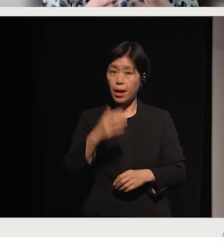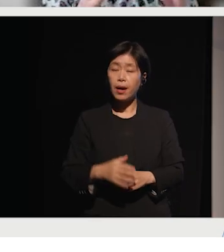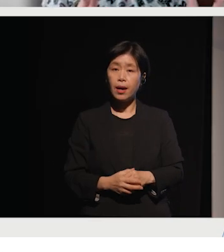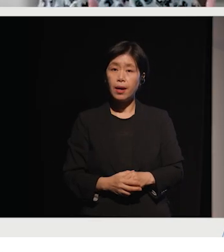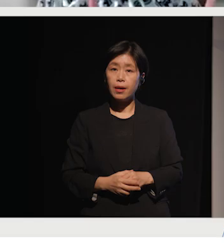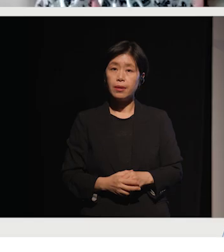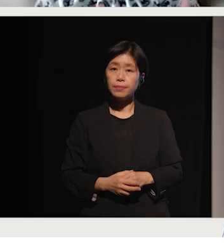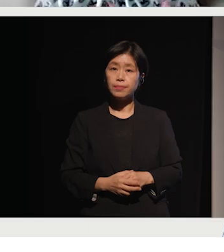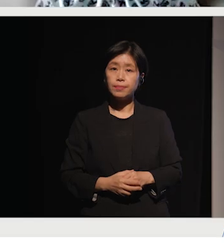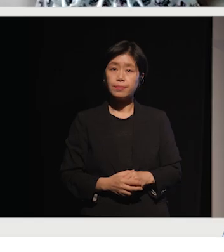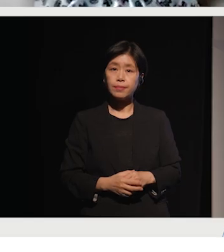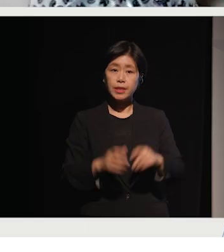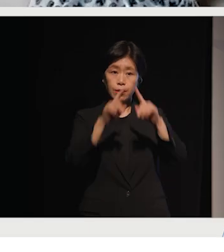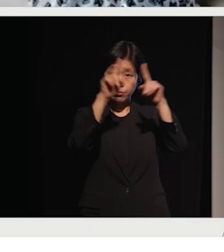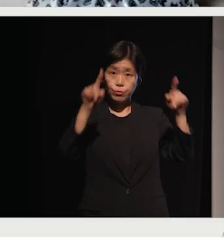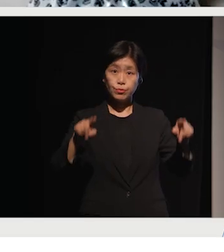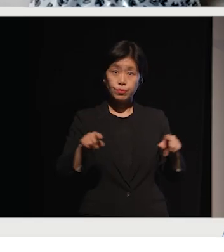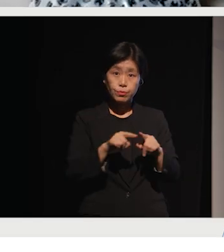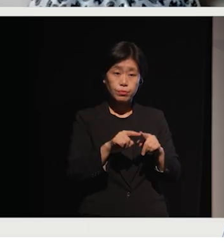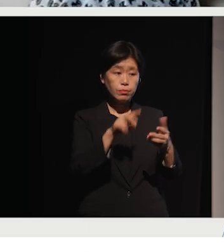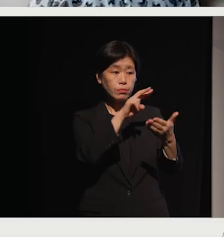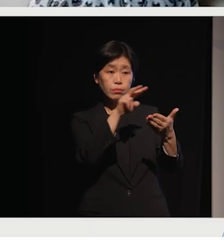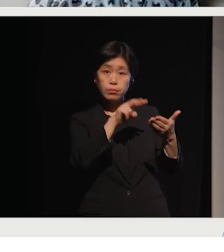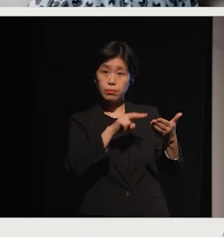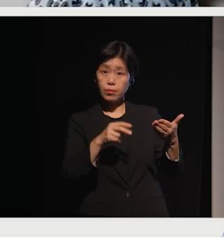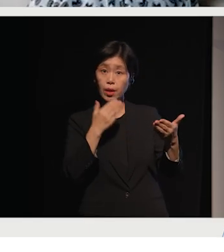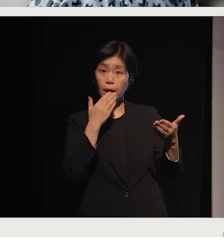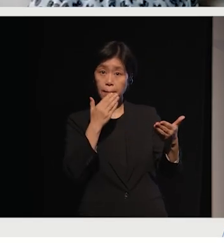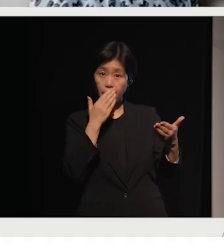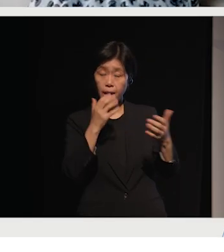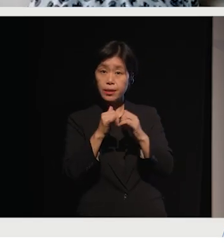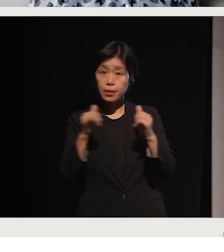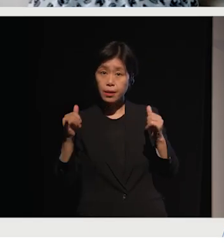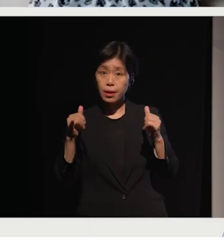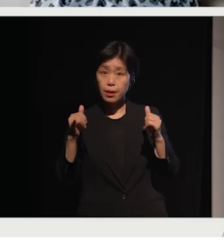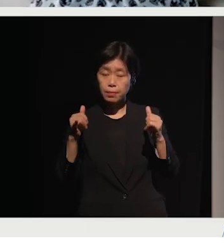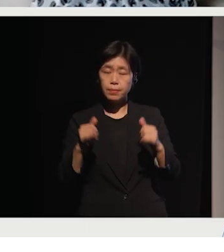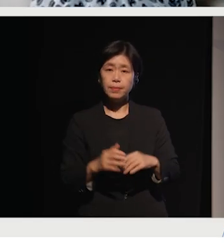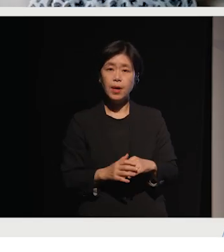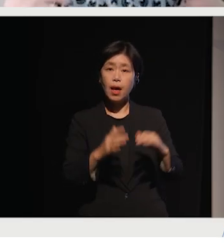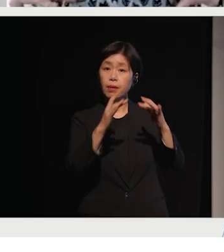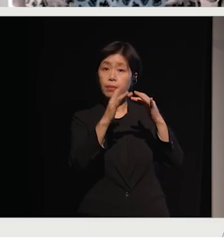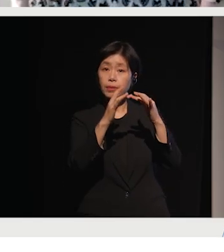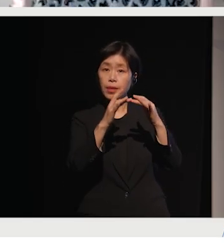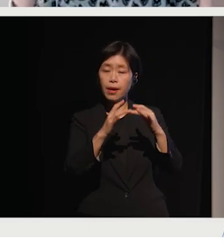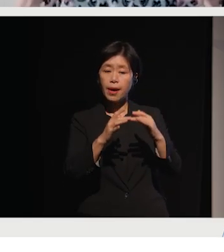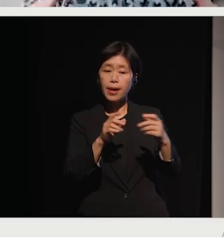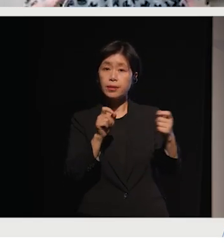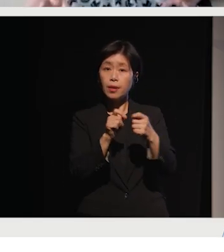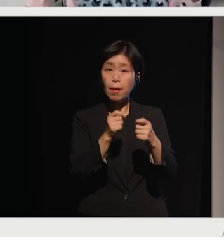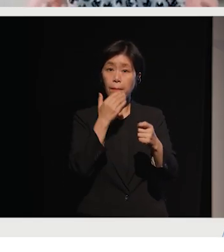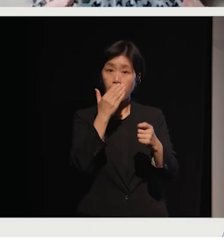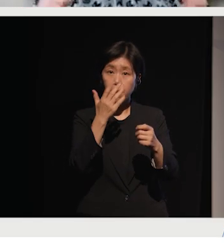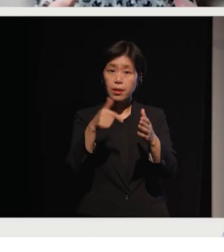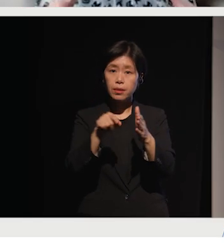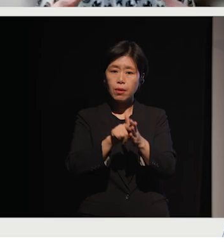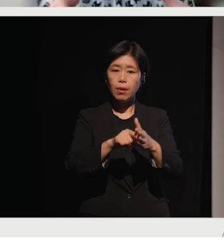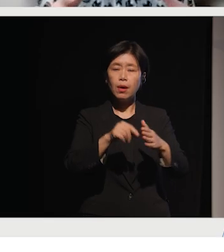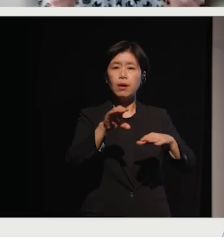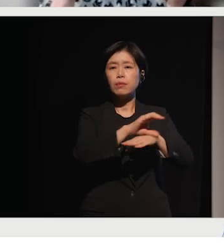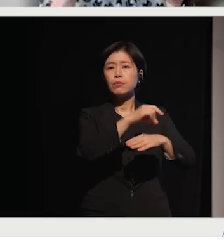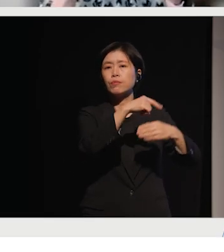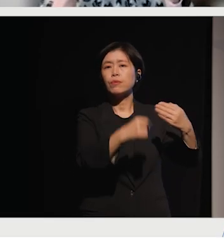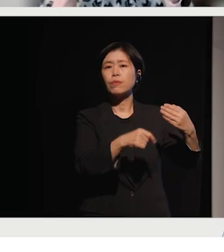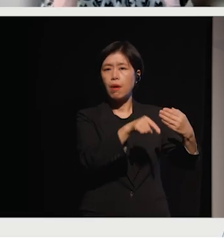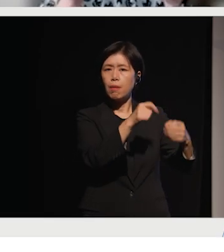developing a computer program to make a website accessible for someone who's using a screen reader. But until they see